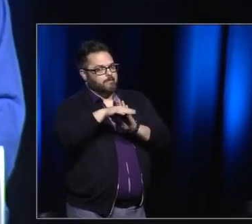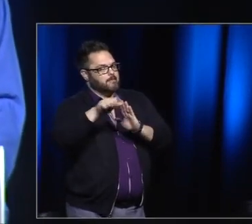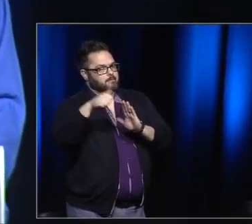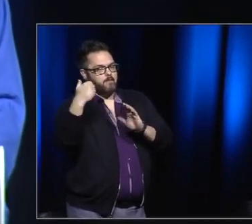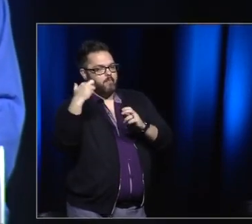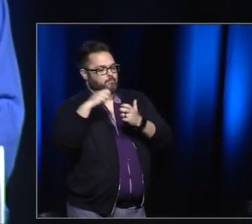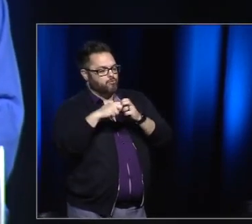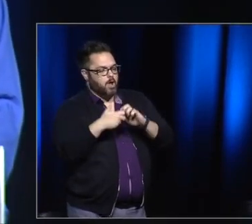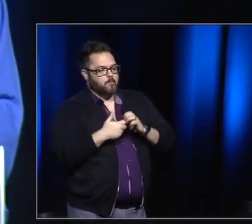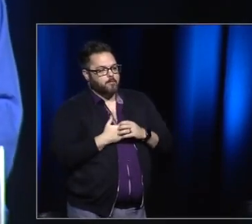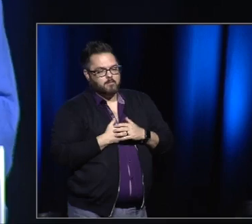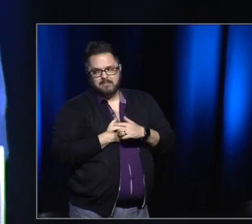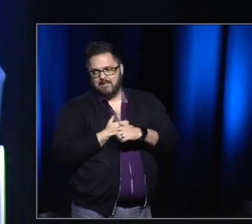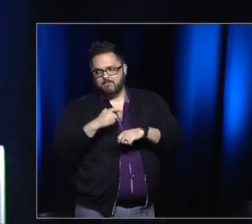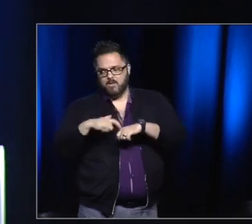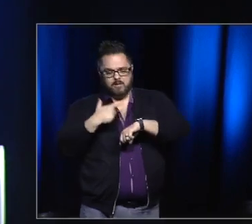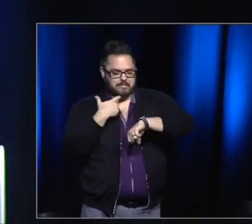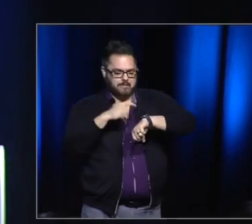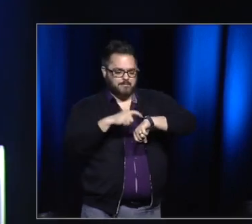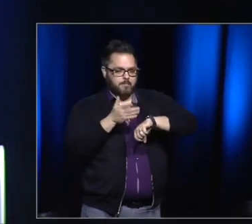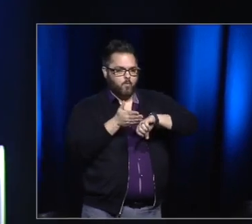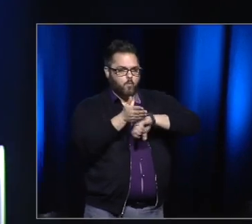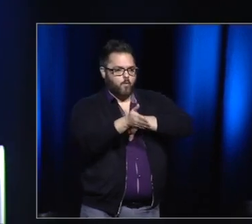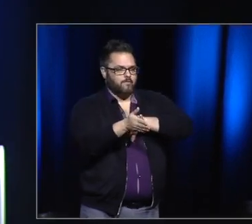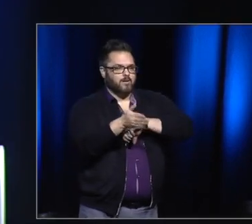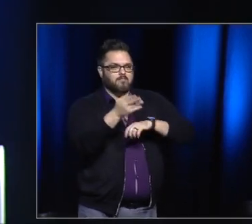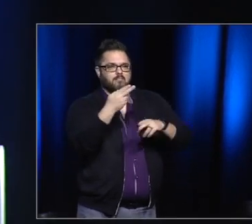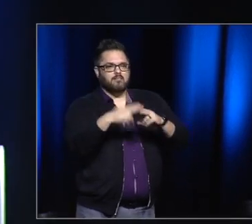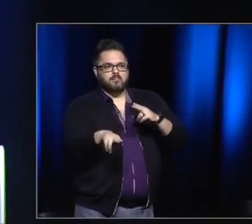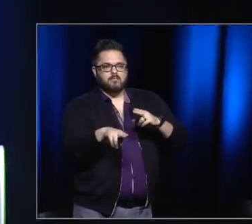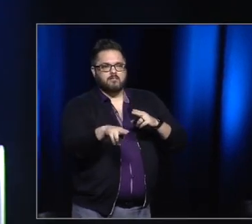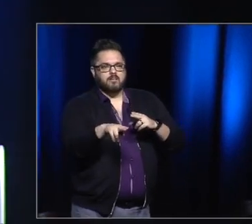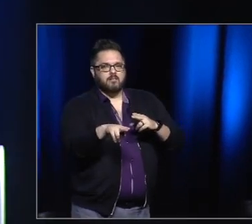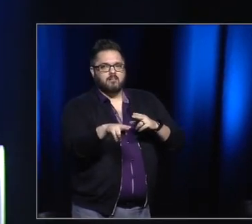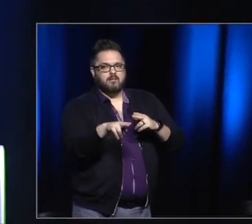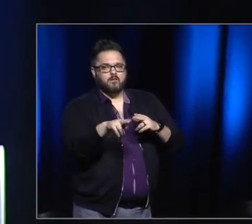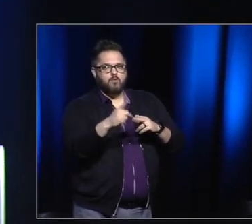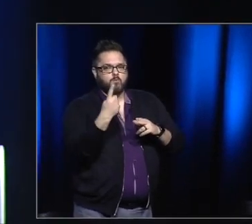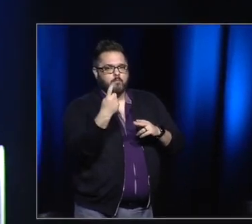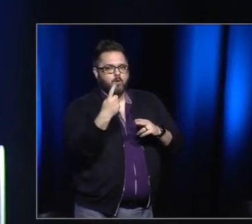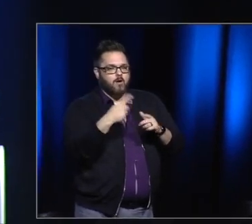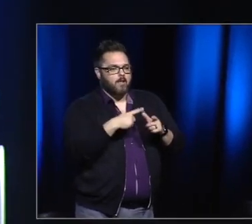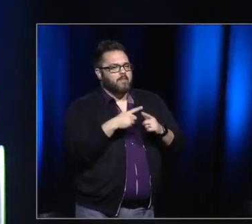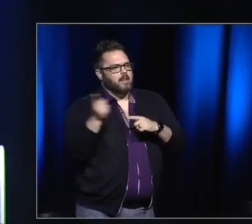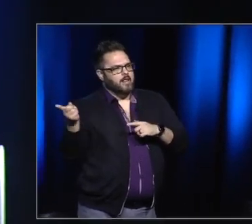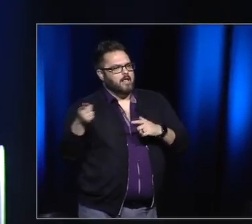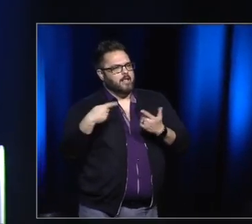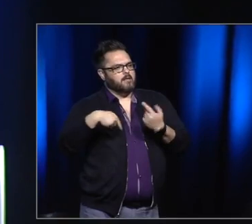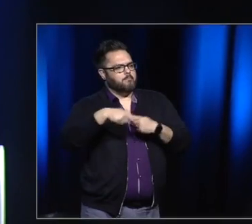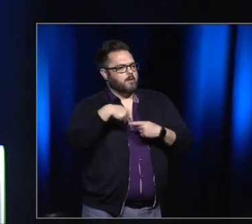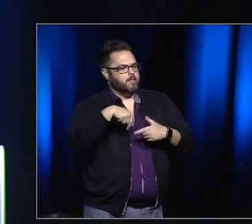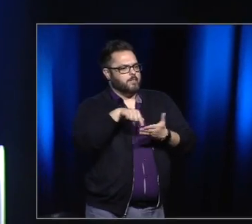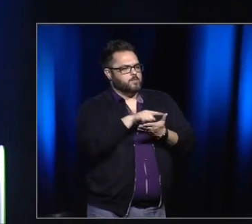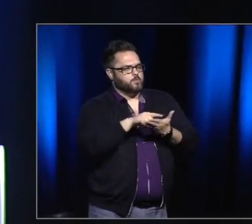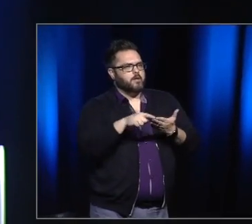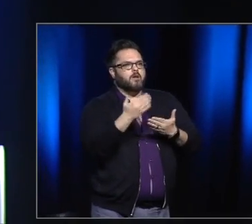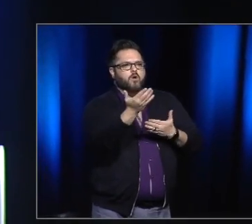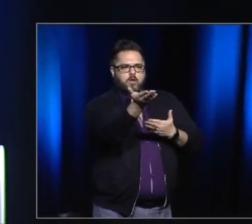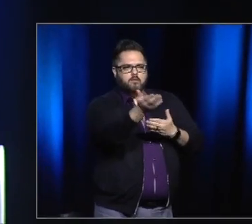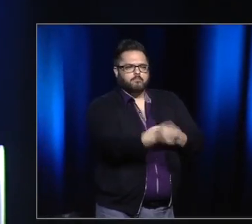We're just getting over time now, so perhaps we have time for one more quick question. And then, of course, Richard will be around for the week. Yeah, go ahead,